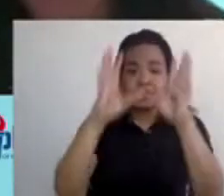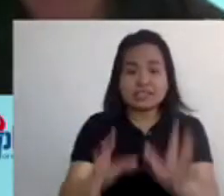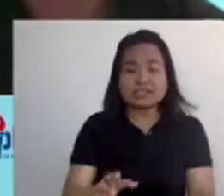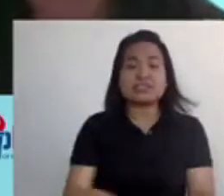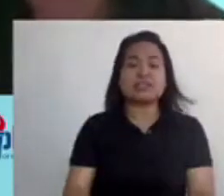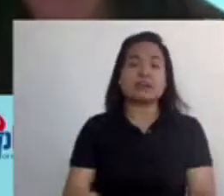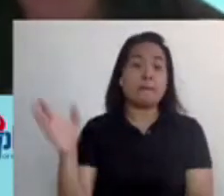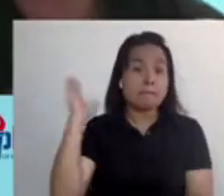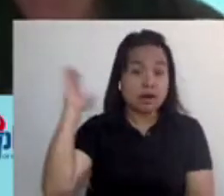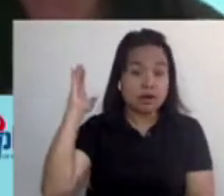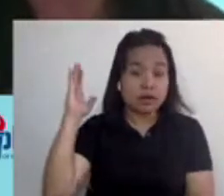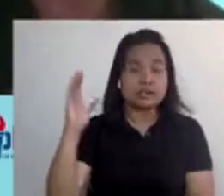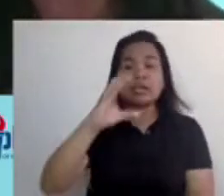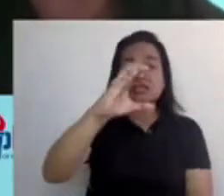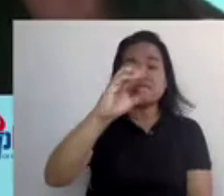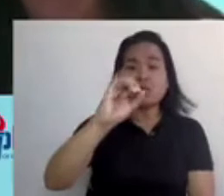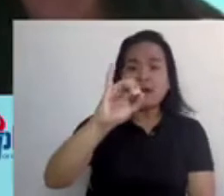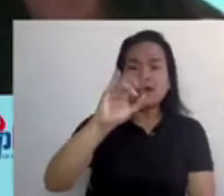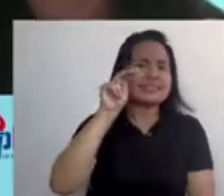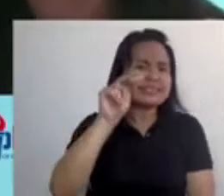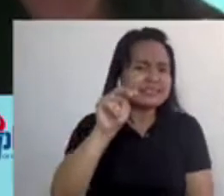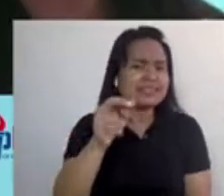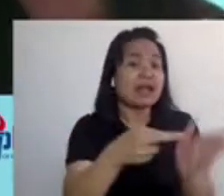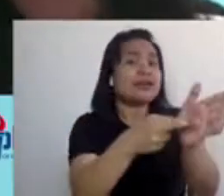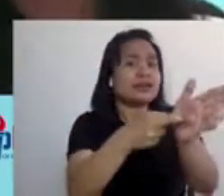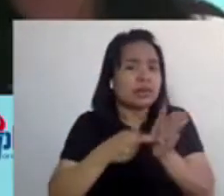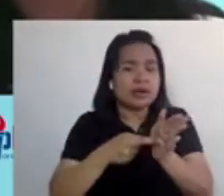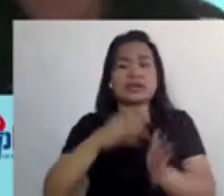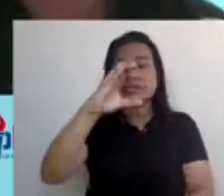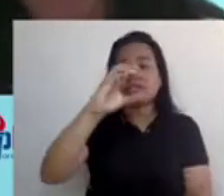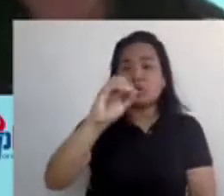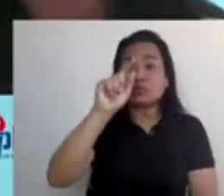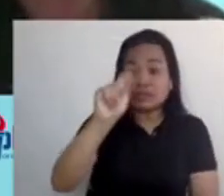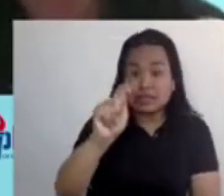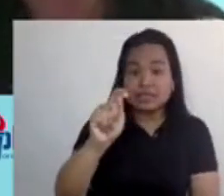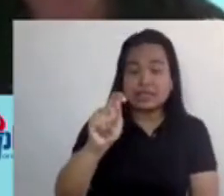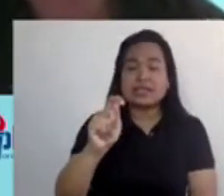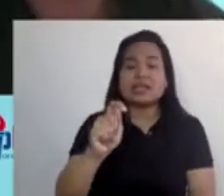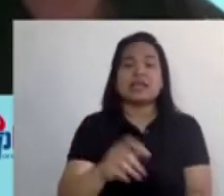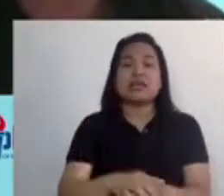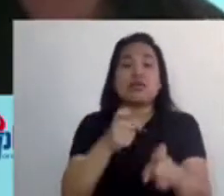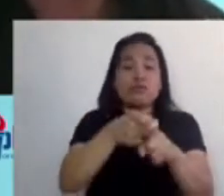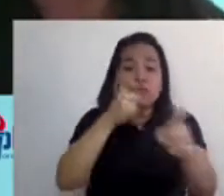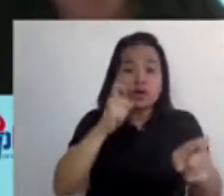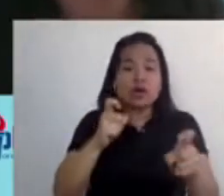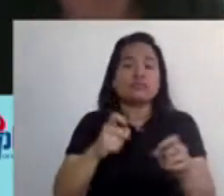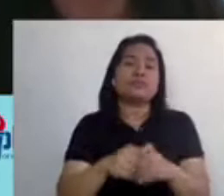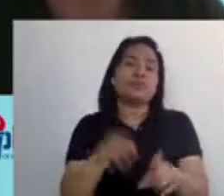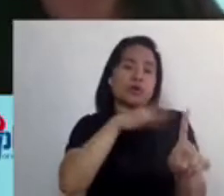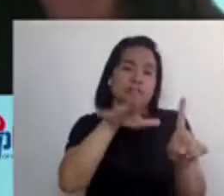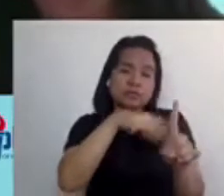will require COT, specifically obtained from an observation of a video lesson or audio lesson that